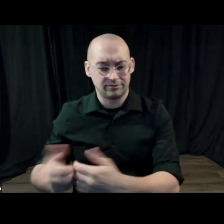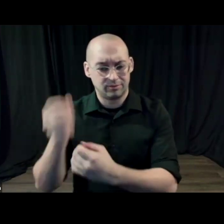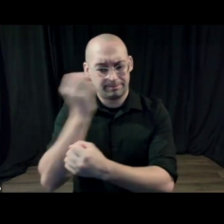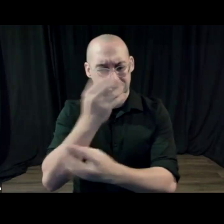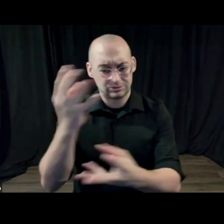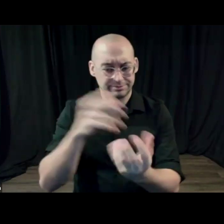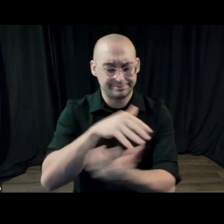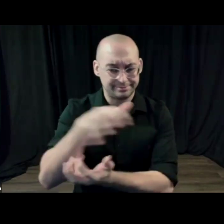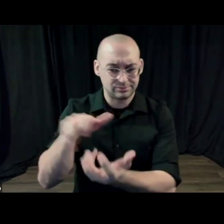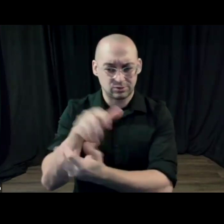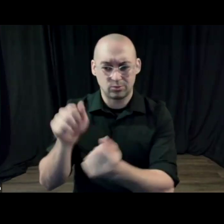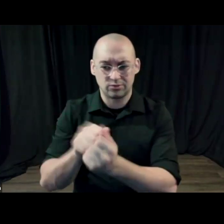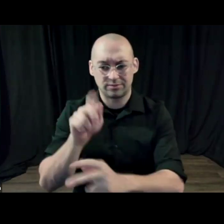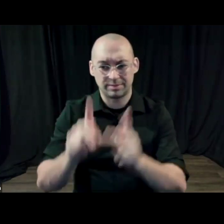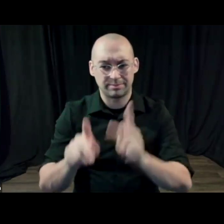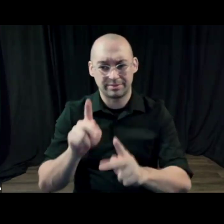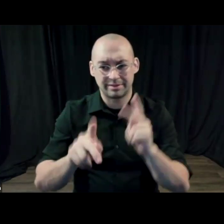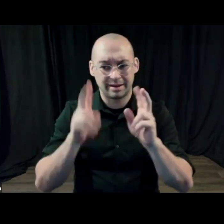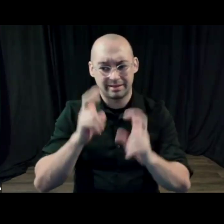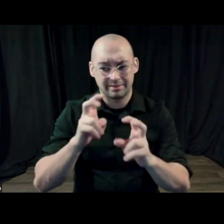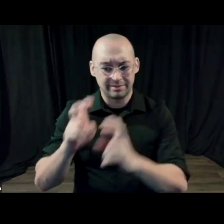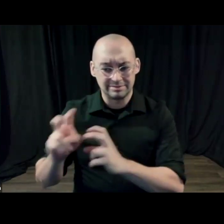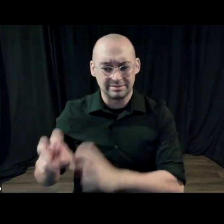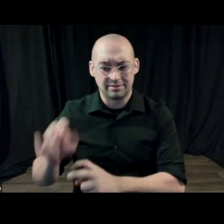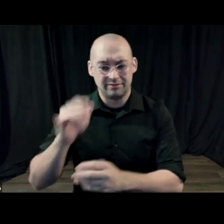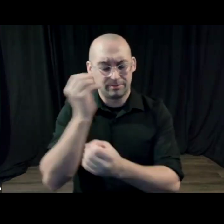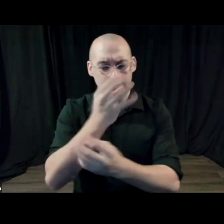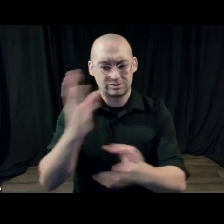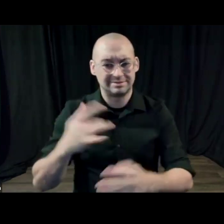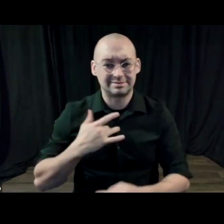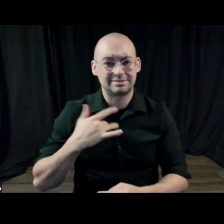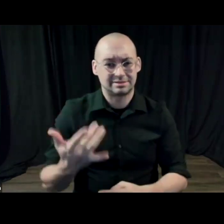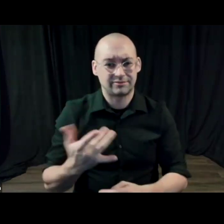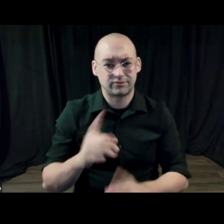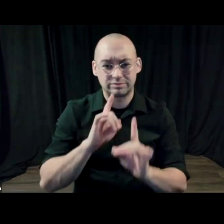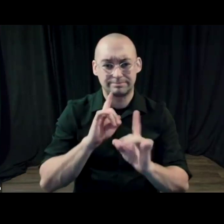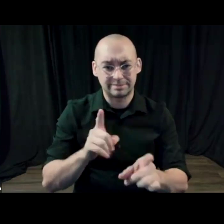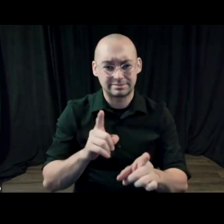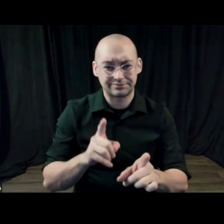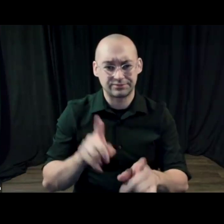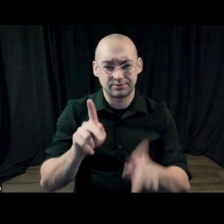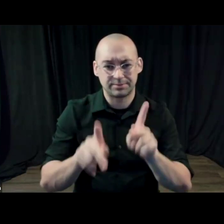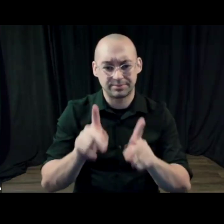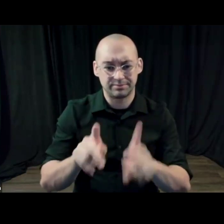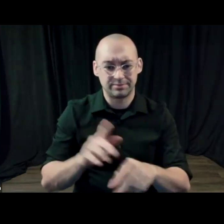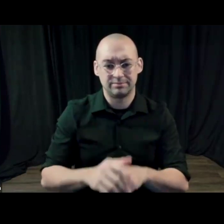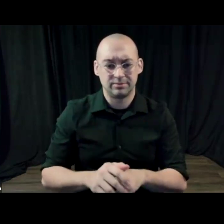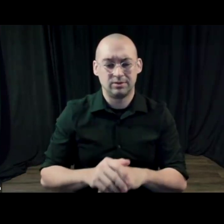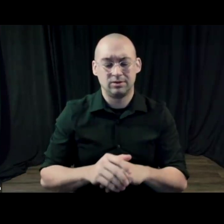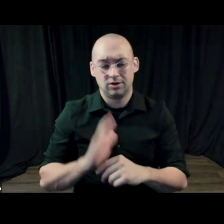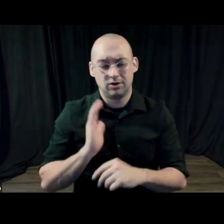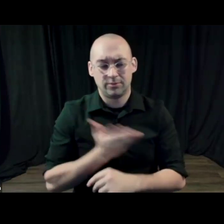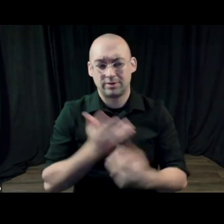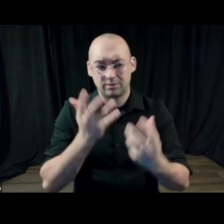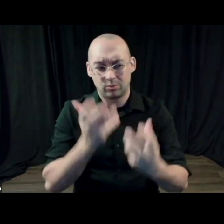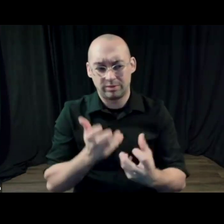folks and really analyzing the information to be as sensitive and responsive as we can. And it goes without saying that we want to